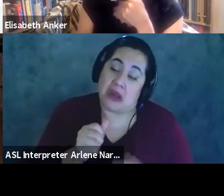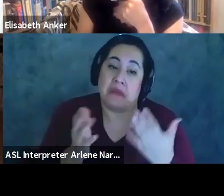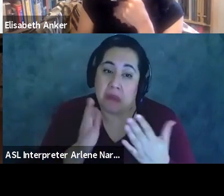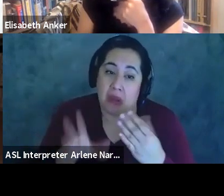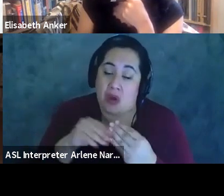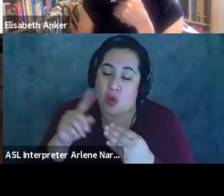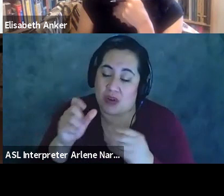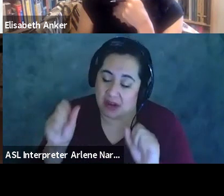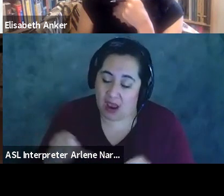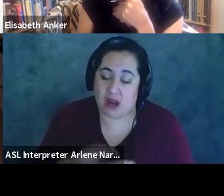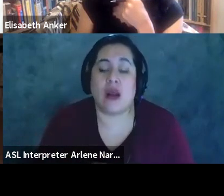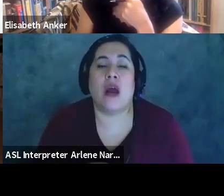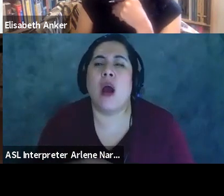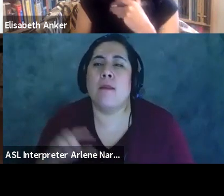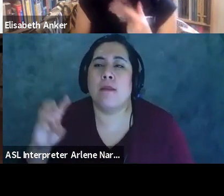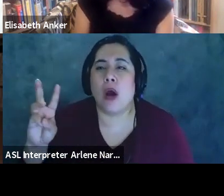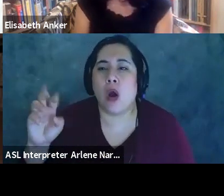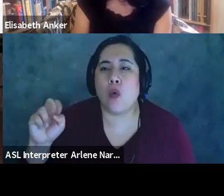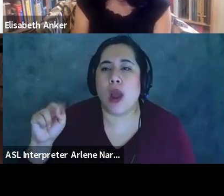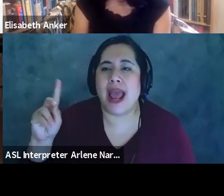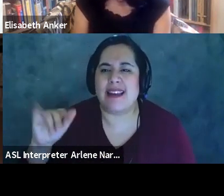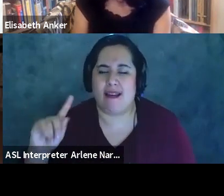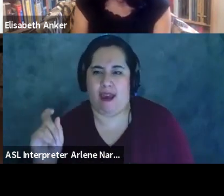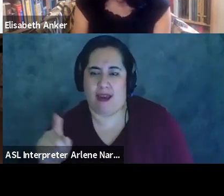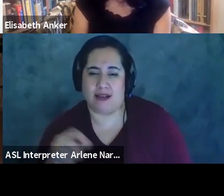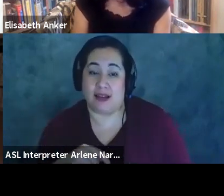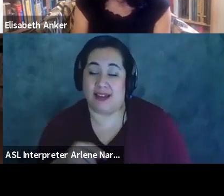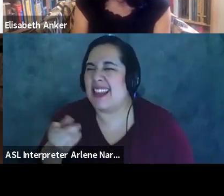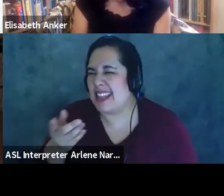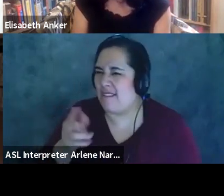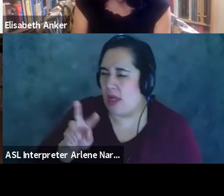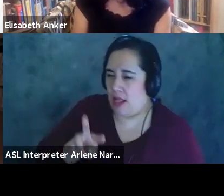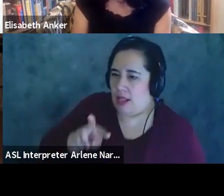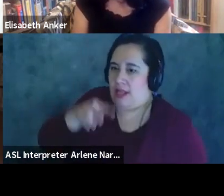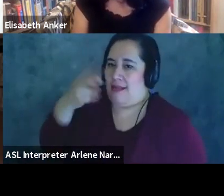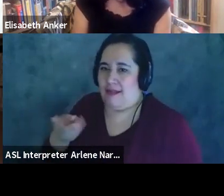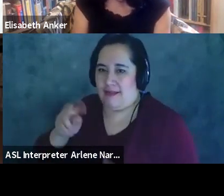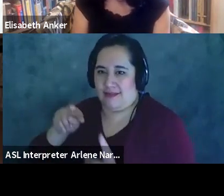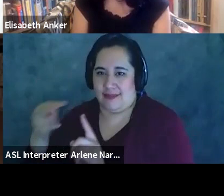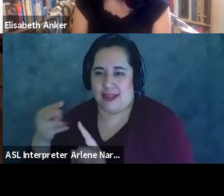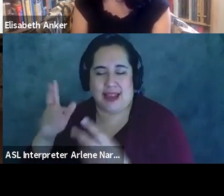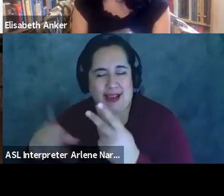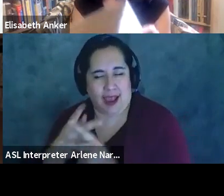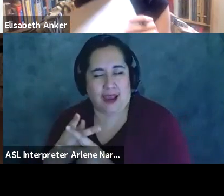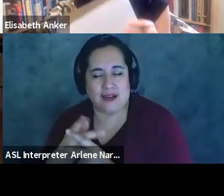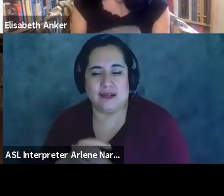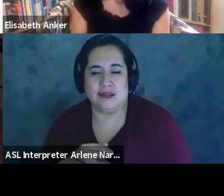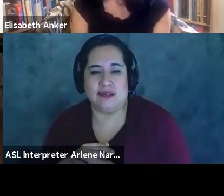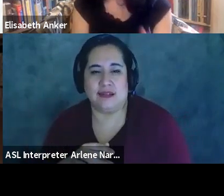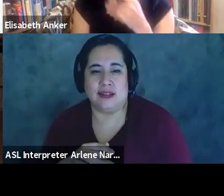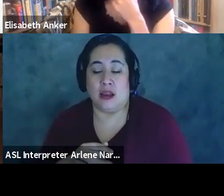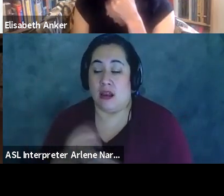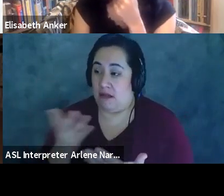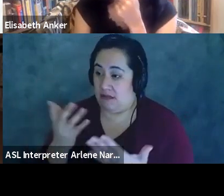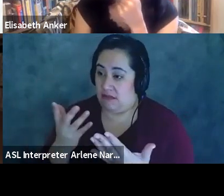other questions. Wendy asked, and this is the sort of flip side of that, the kind of, whether there's